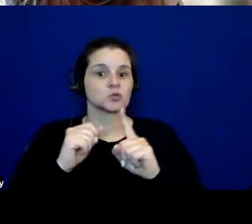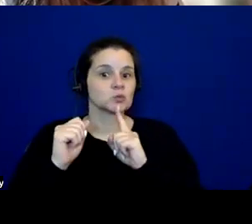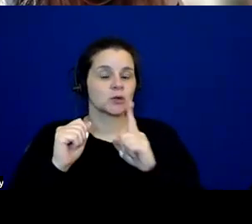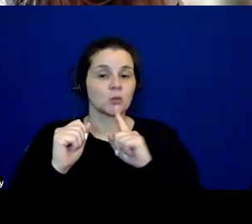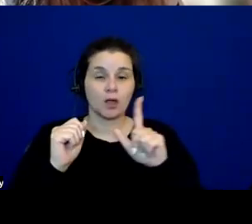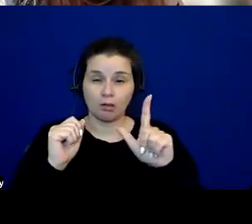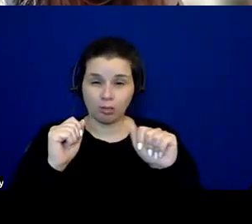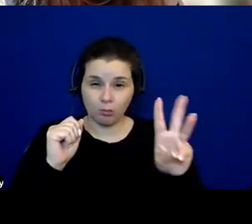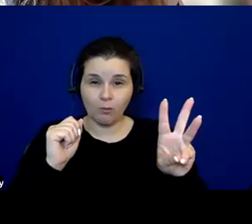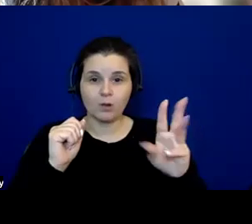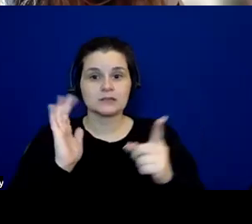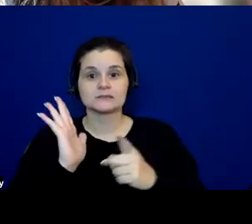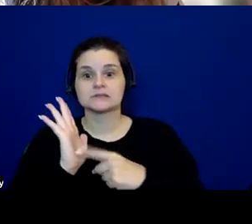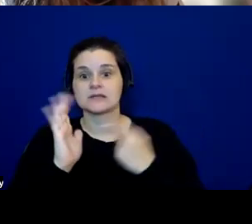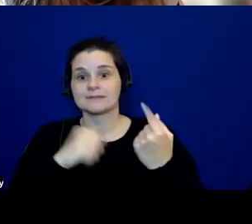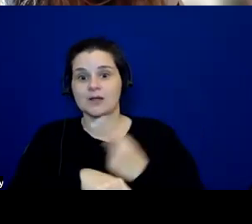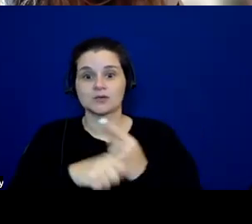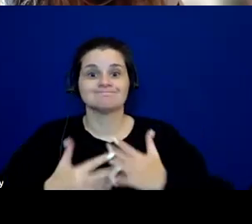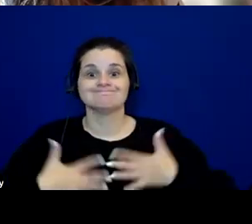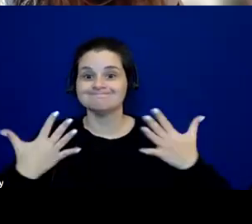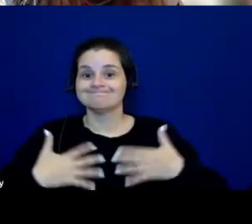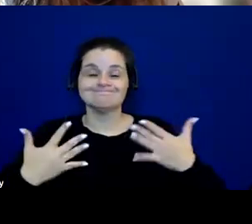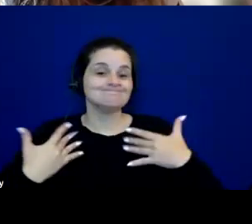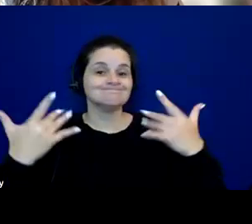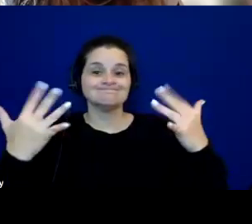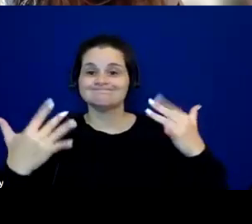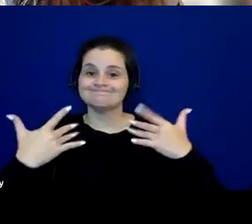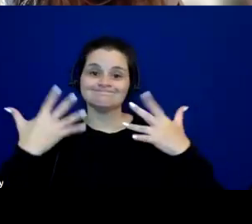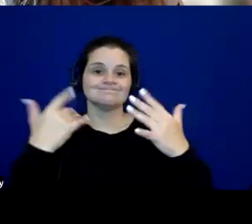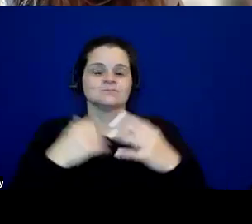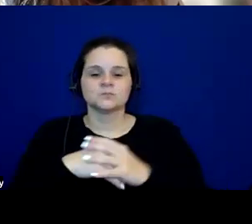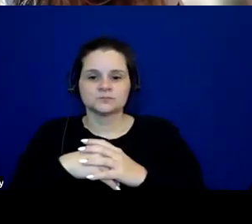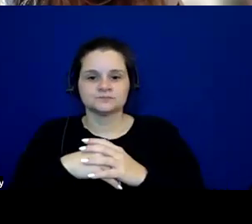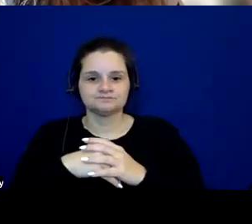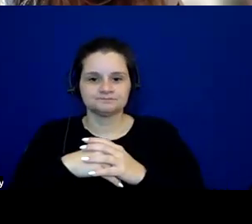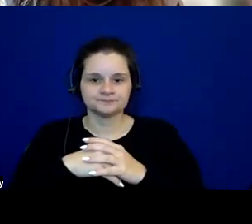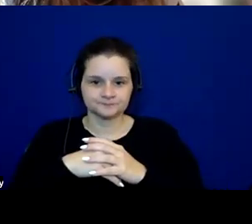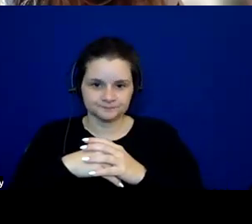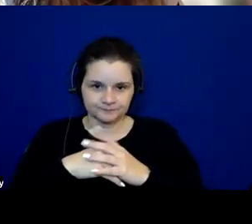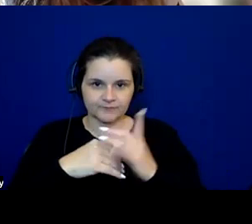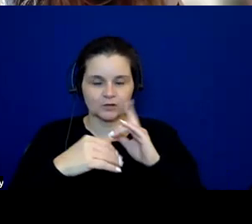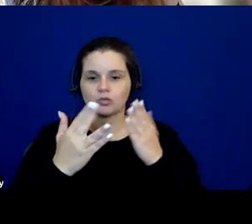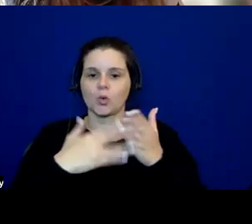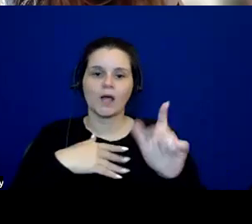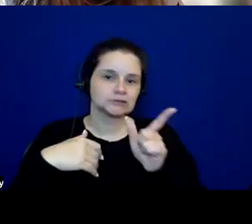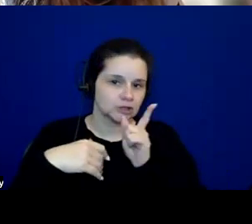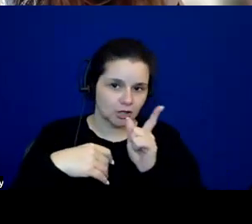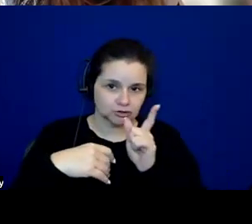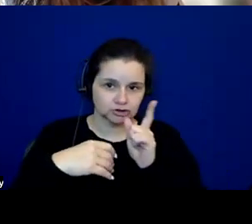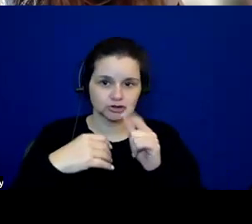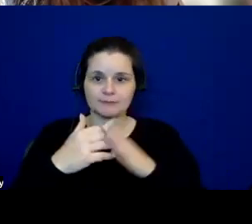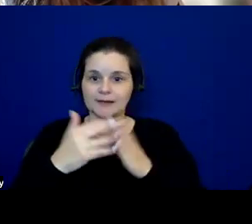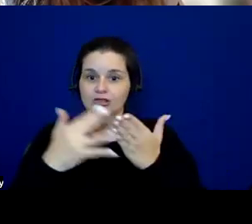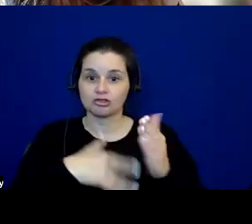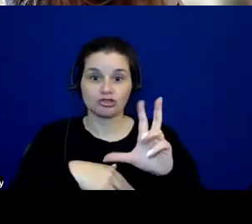low. And then some days she was just like super happy, super. And we've gone to lunch, and then we made it through